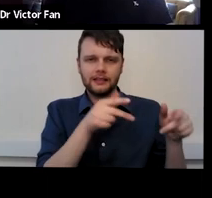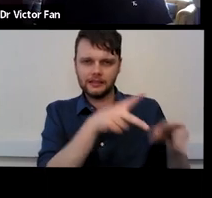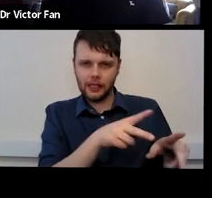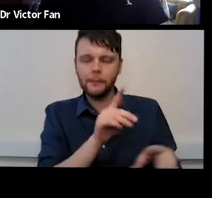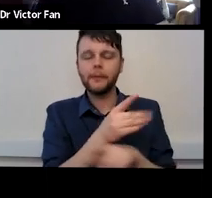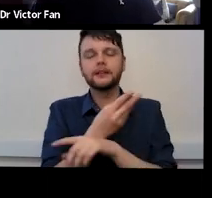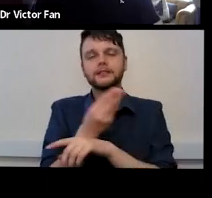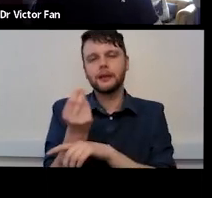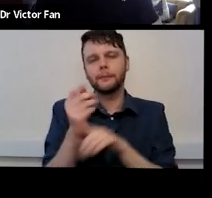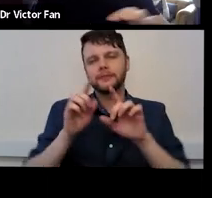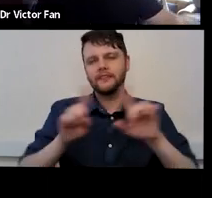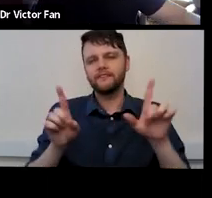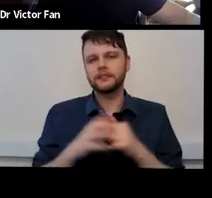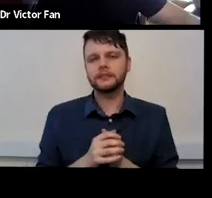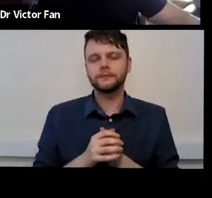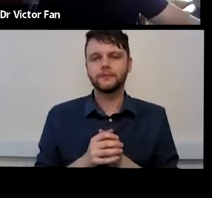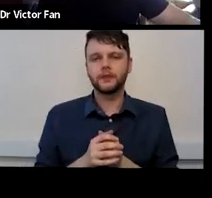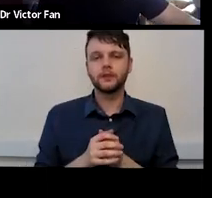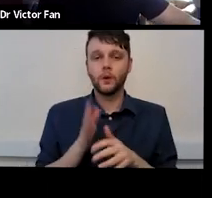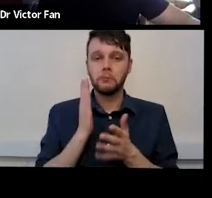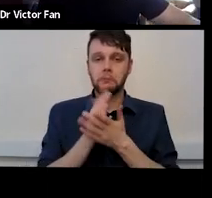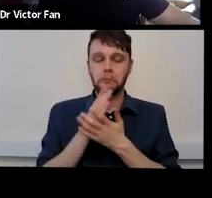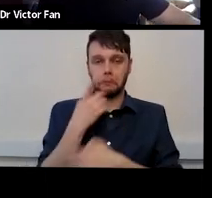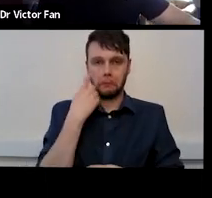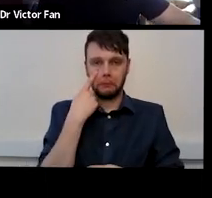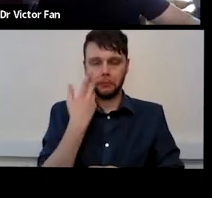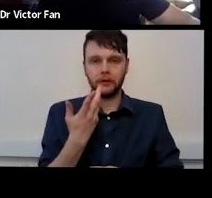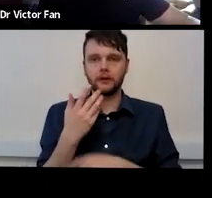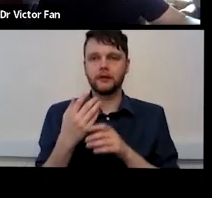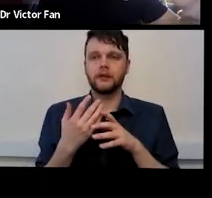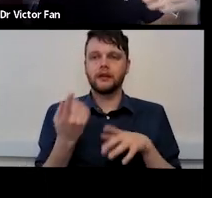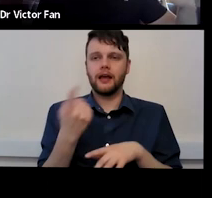still some differences. So we can definitely see that, for example, in the